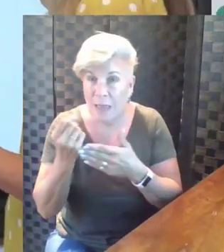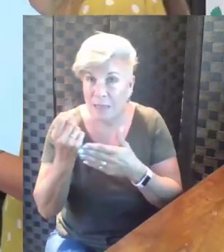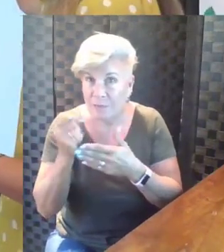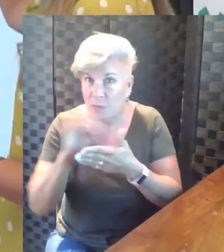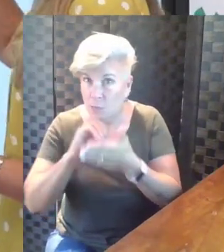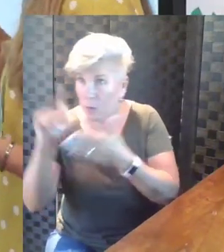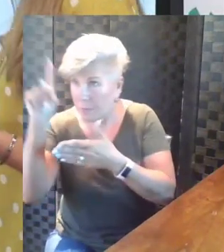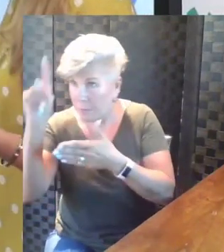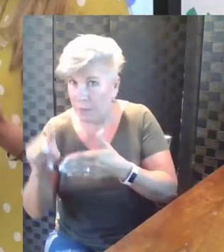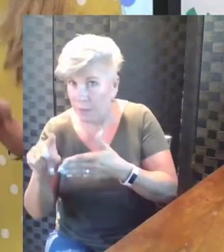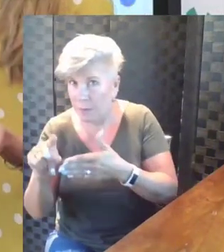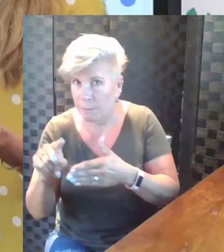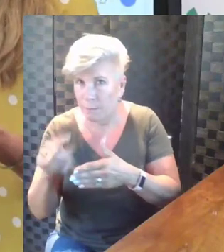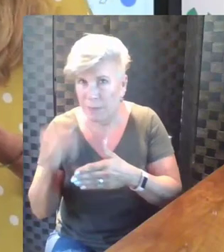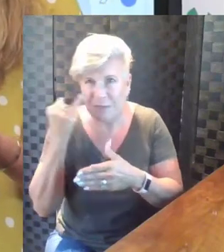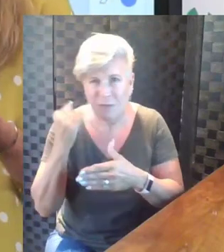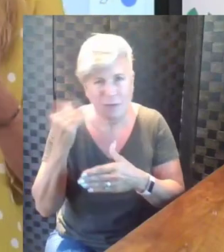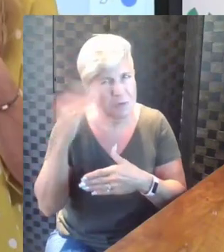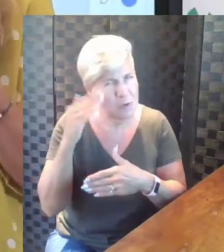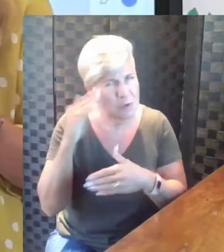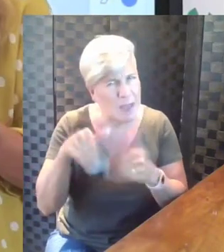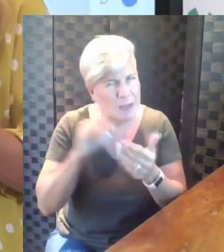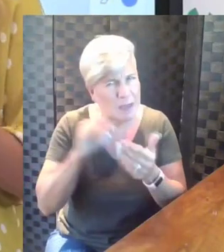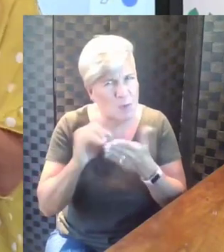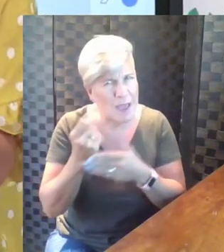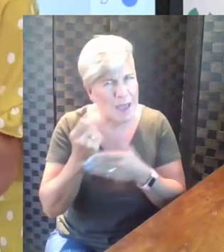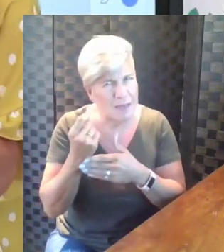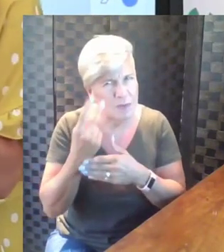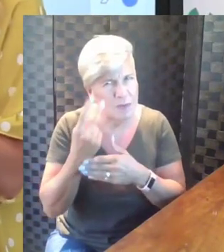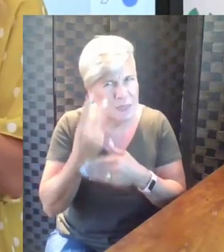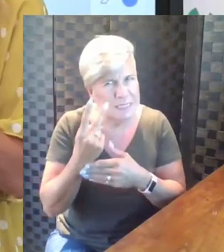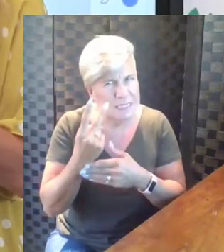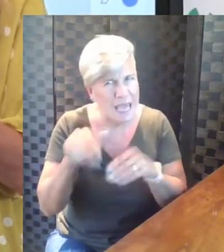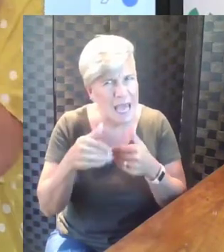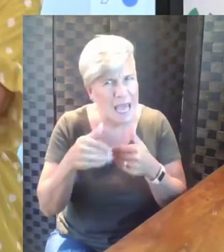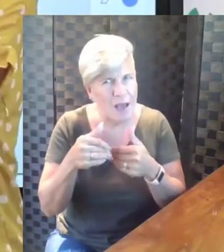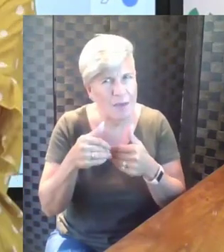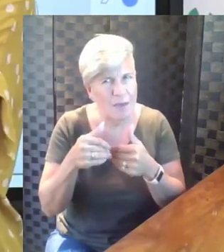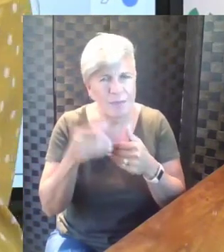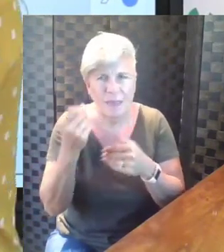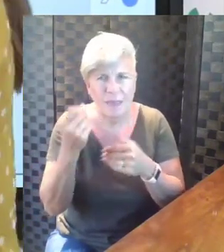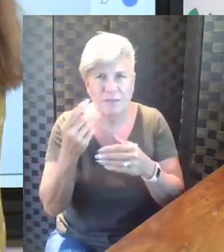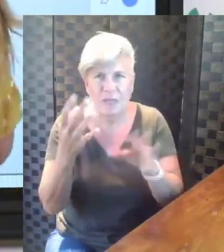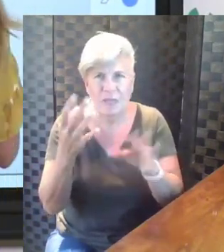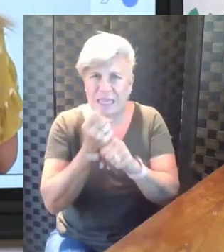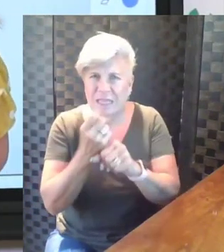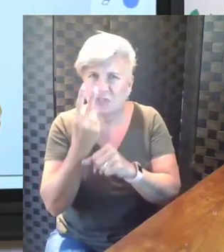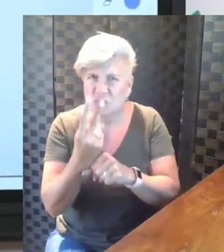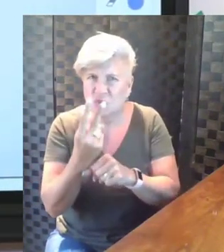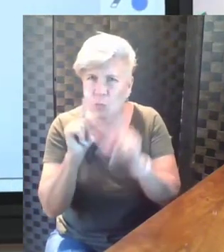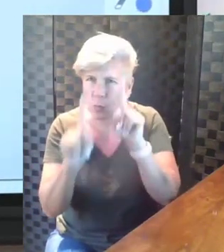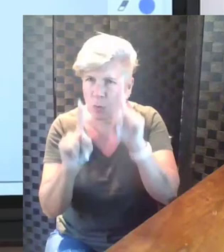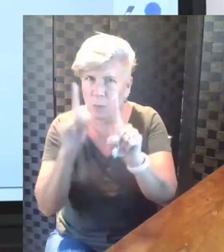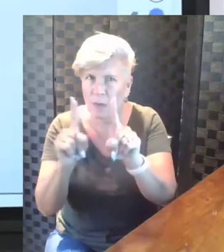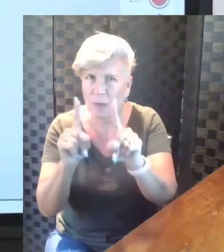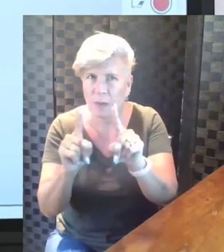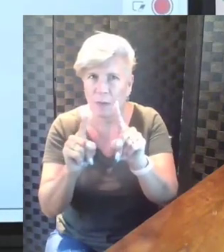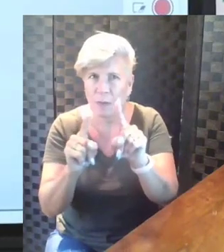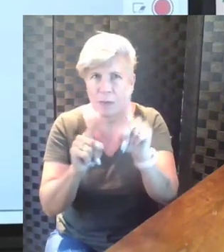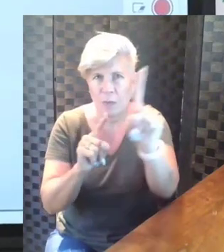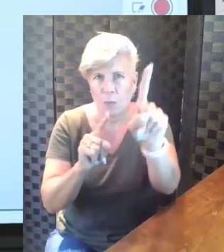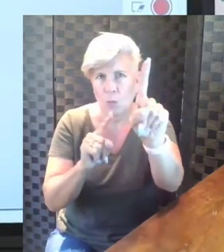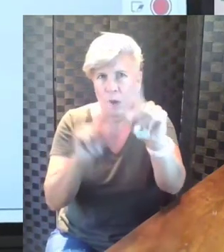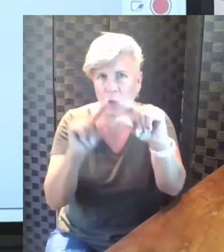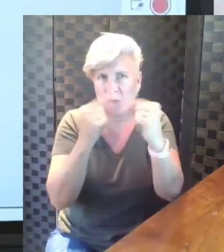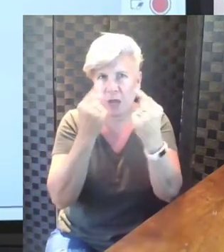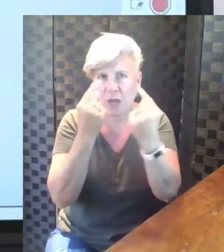11 right over here. But if you didn't, or if you wanted to see how the 11 gets its 2 1s, we're going to take it from here.